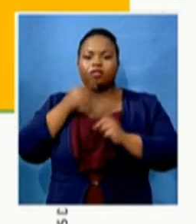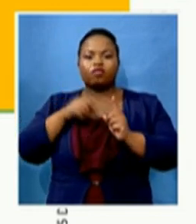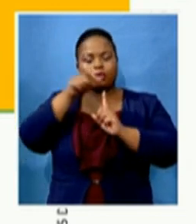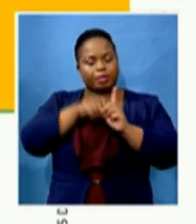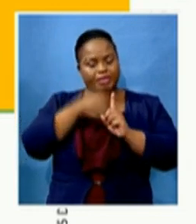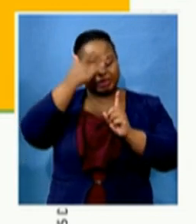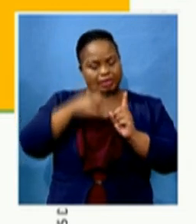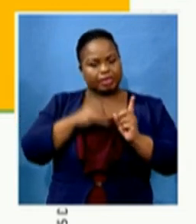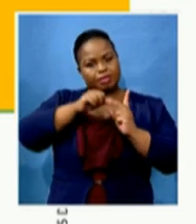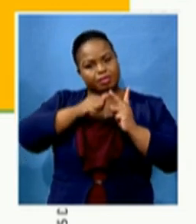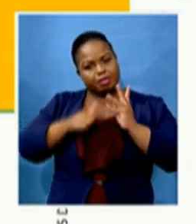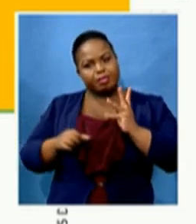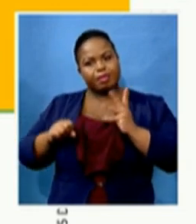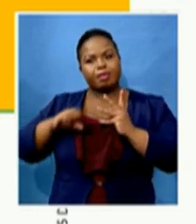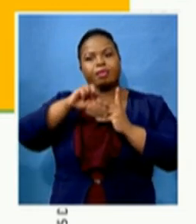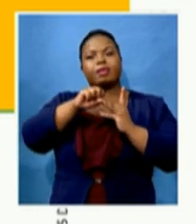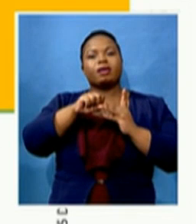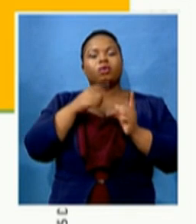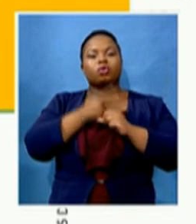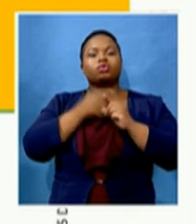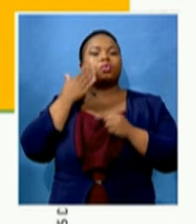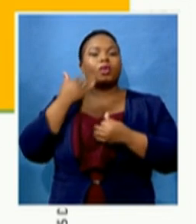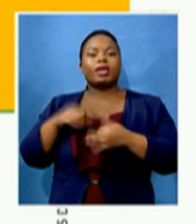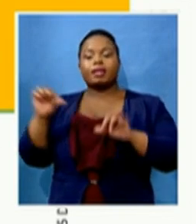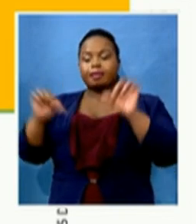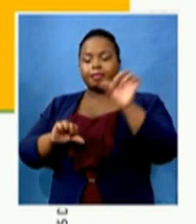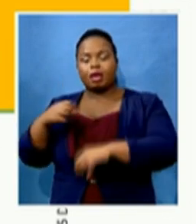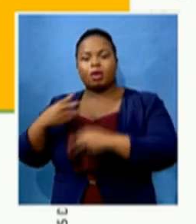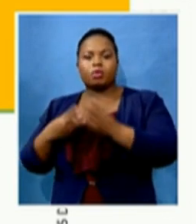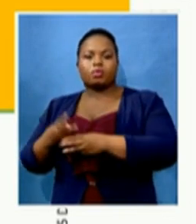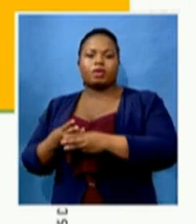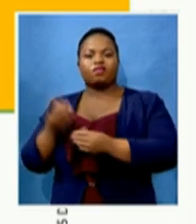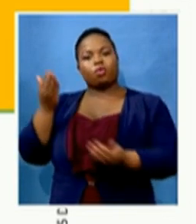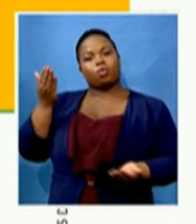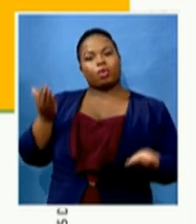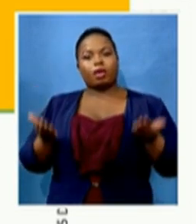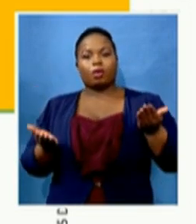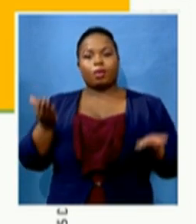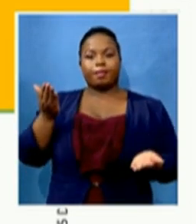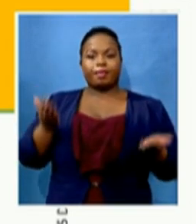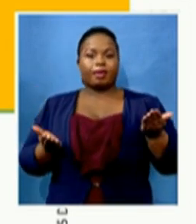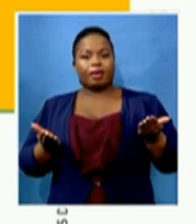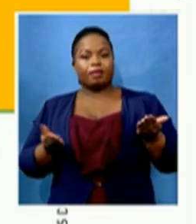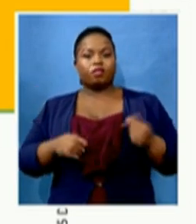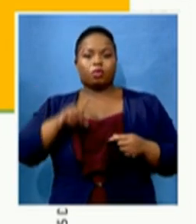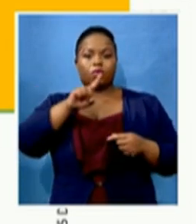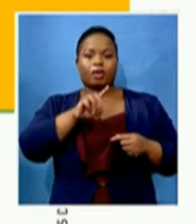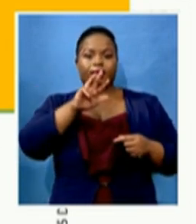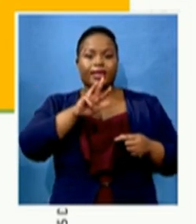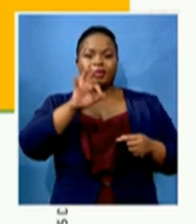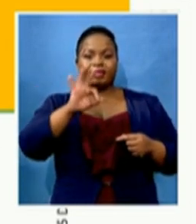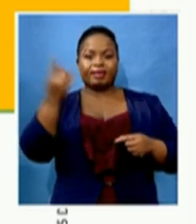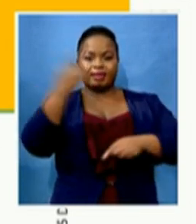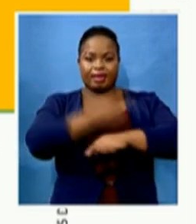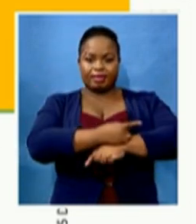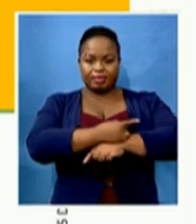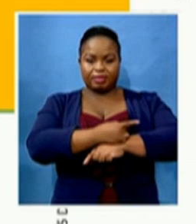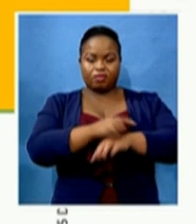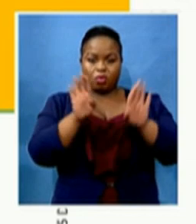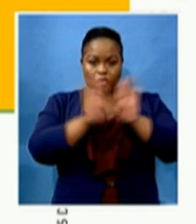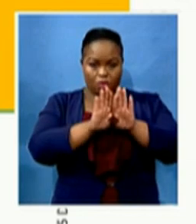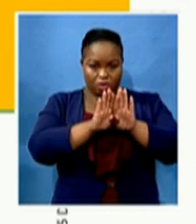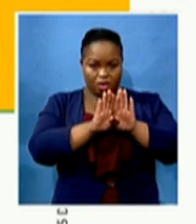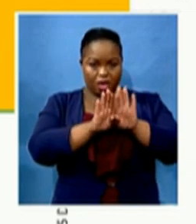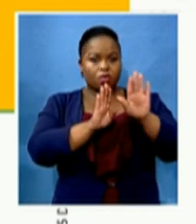the comparison here is that with about 193 days of lockdown, if we were looking at that